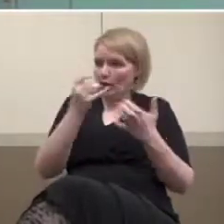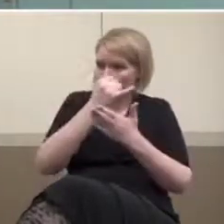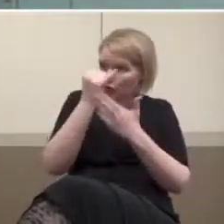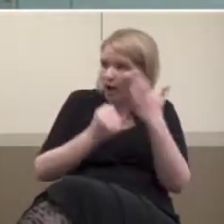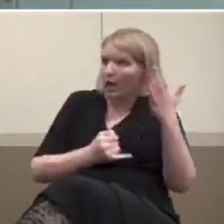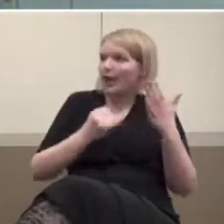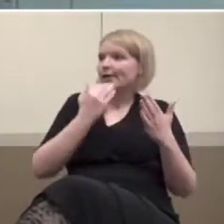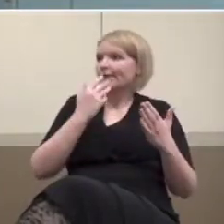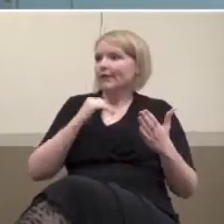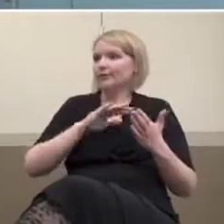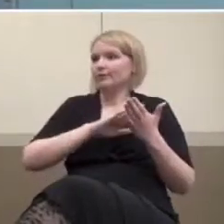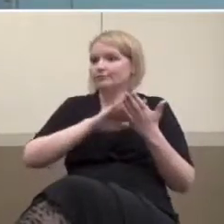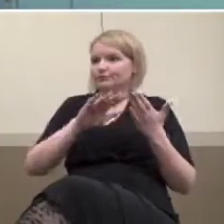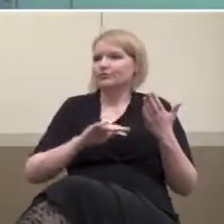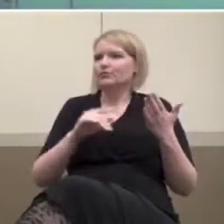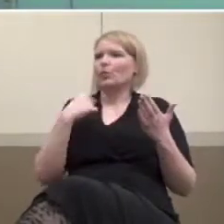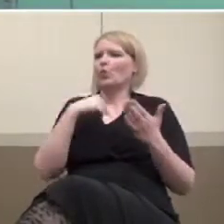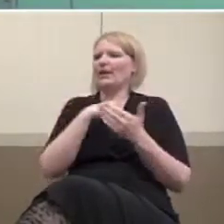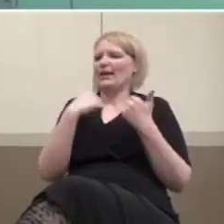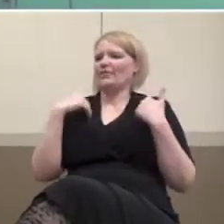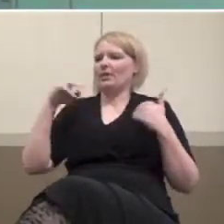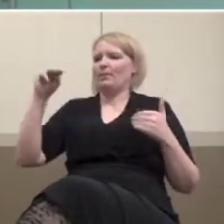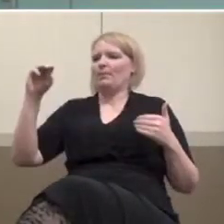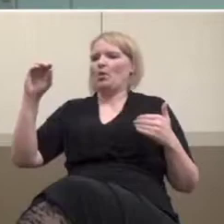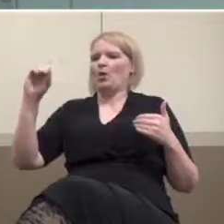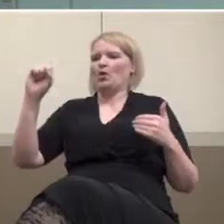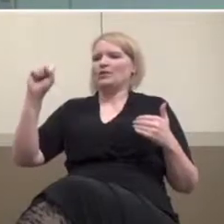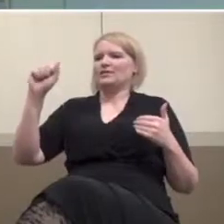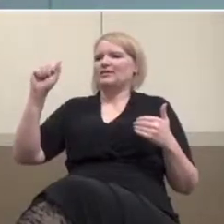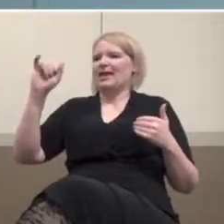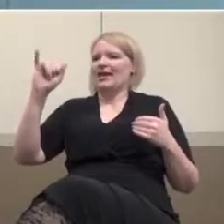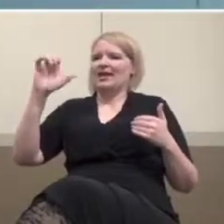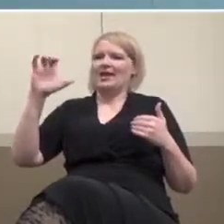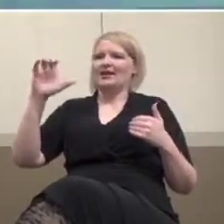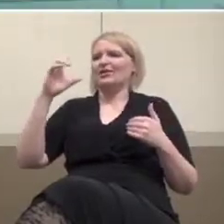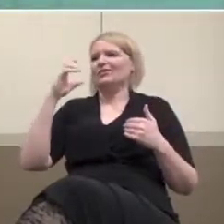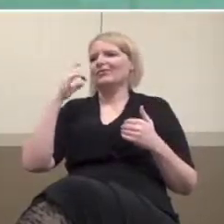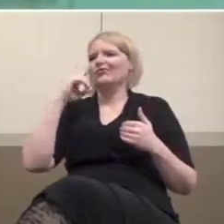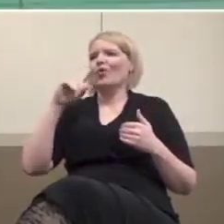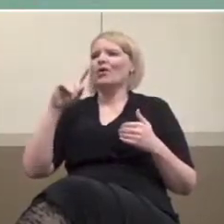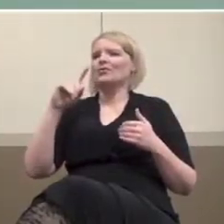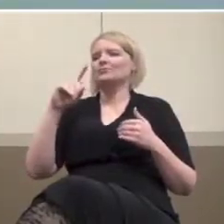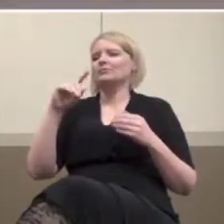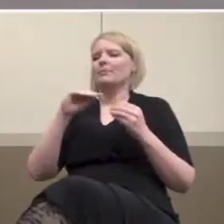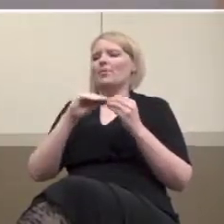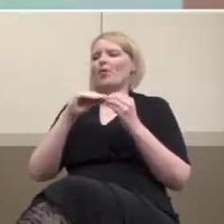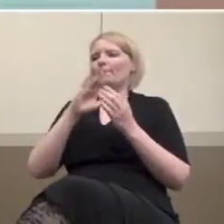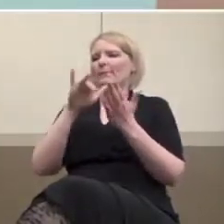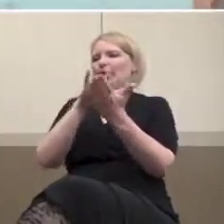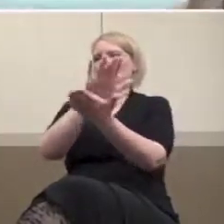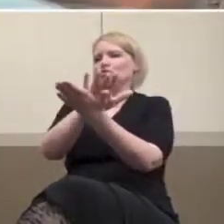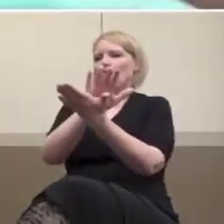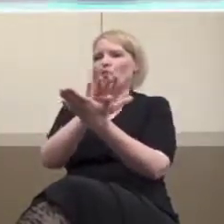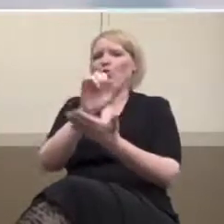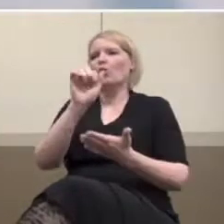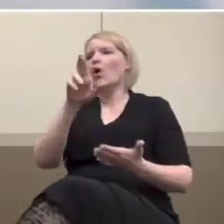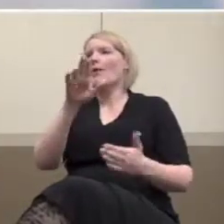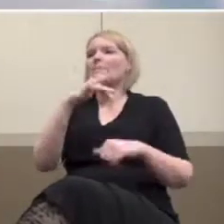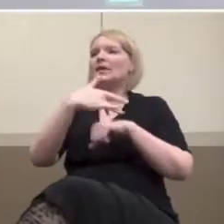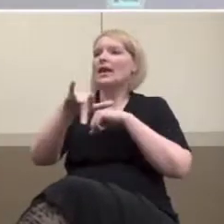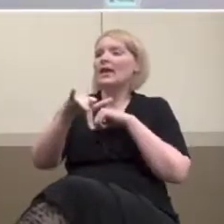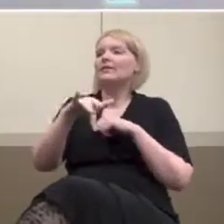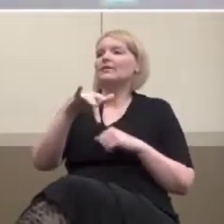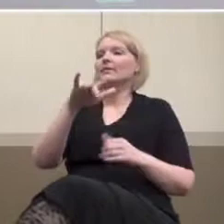I have like those little mosaic ones that are a little bit more for middle school with some colored pencils or some blank paper. I took